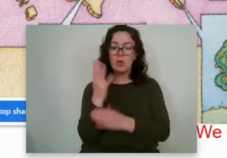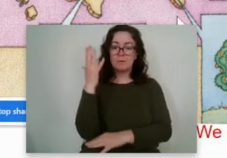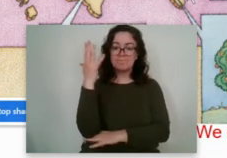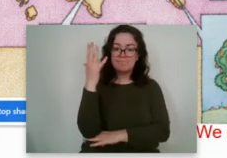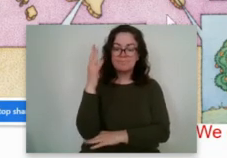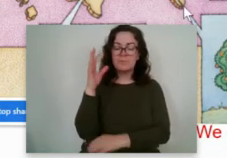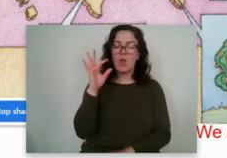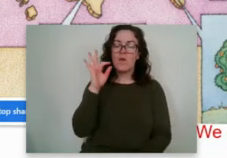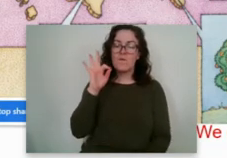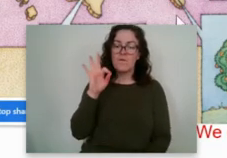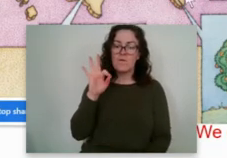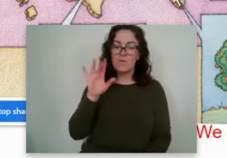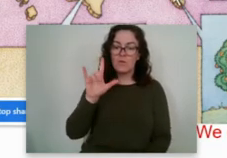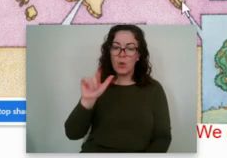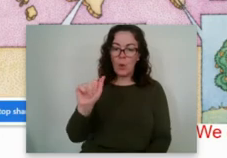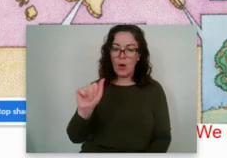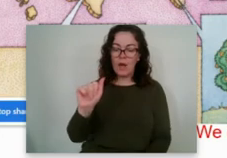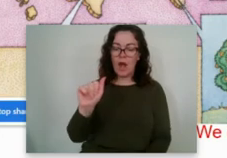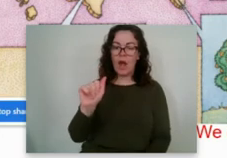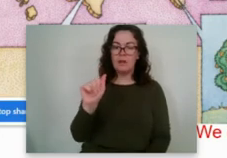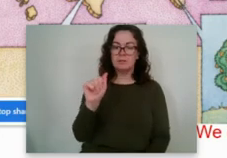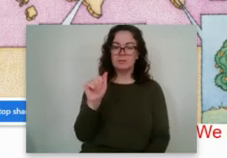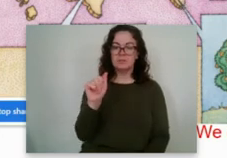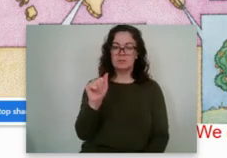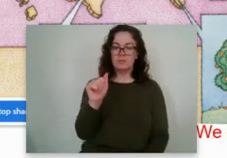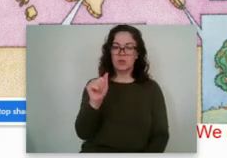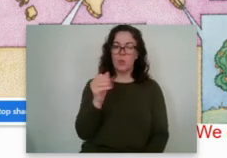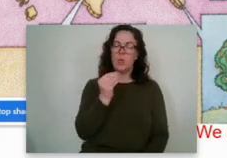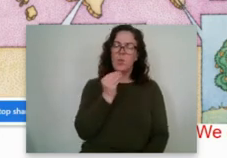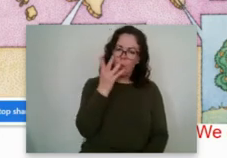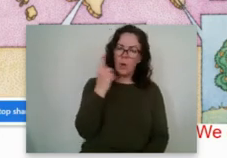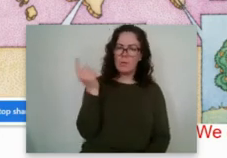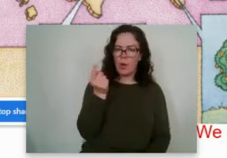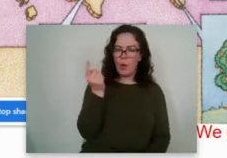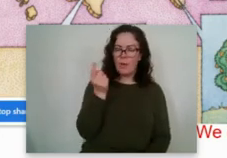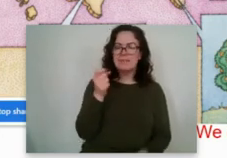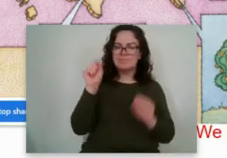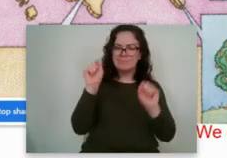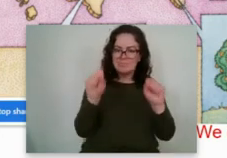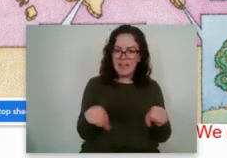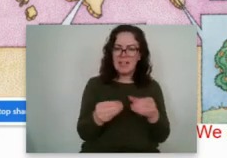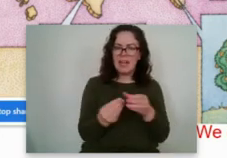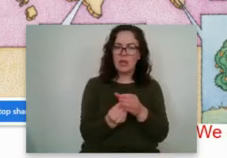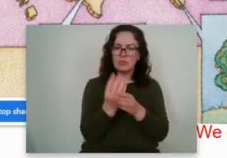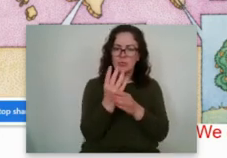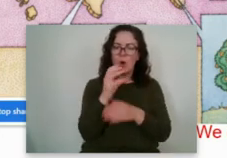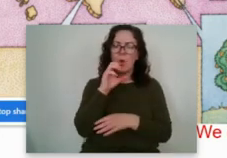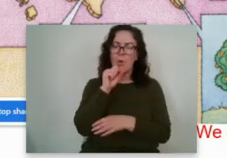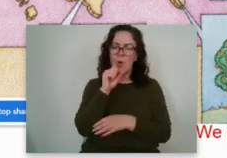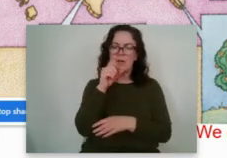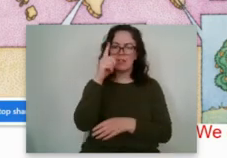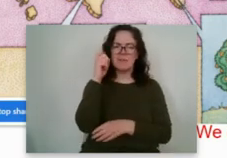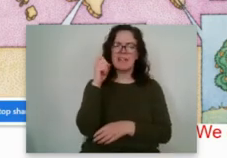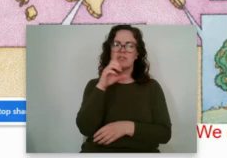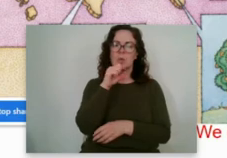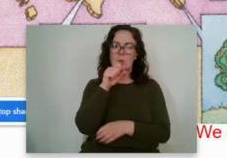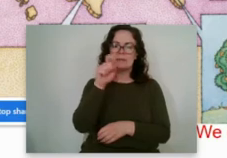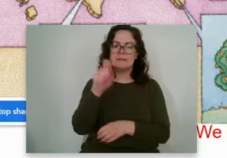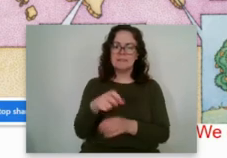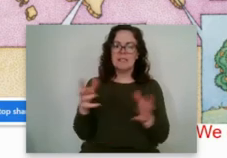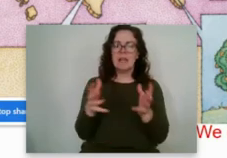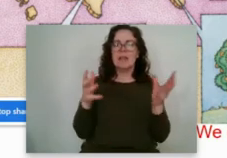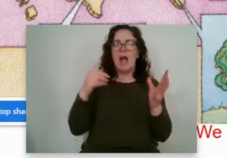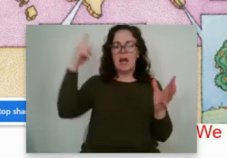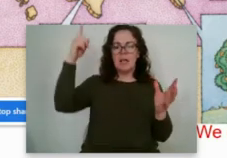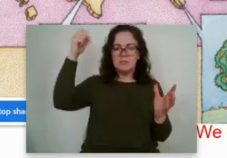warm all year round there, pretty much, right? So they're able to grow oranges, because oranges need sun almost all year round. Here in Illinois, we